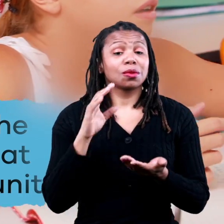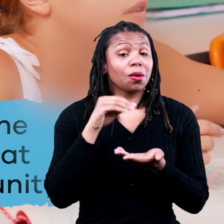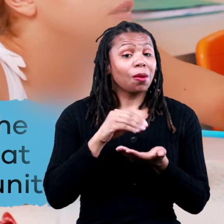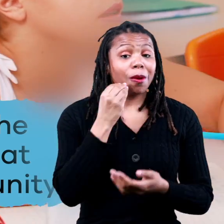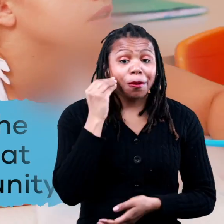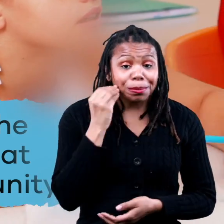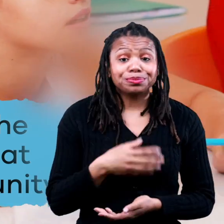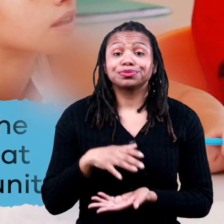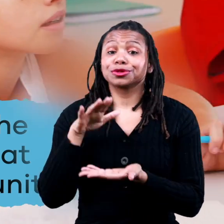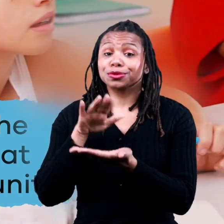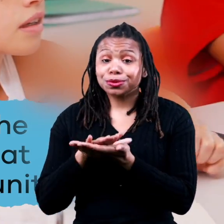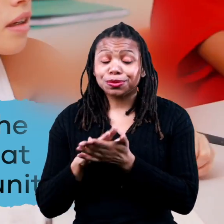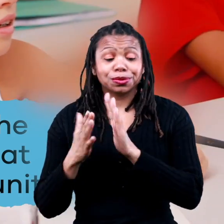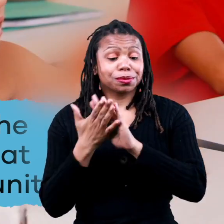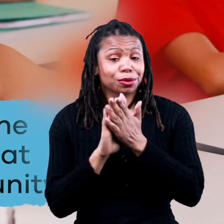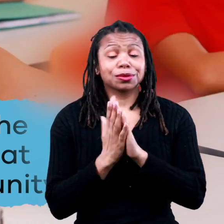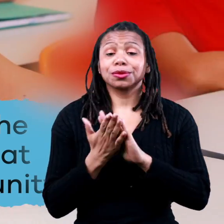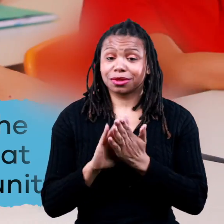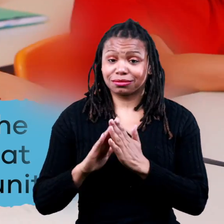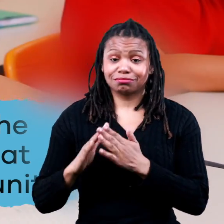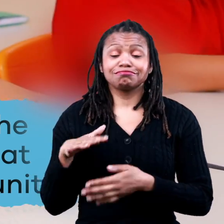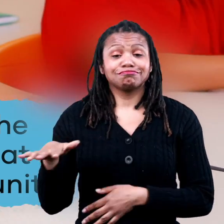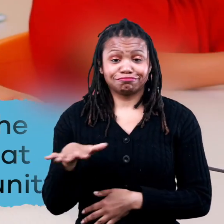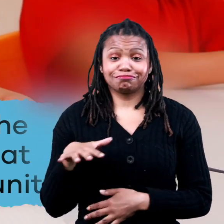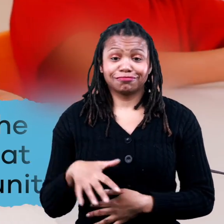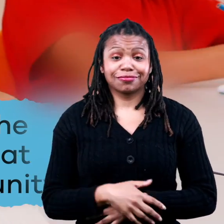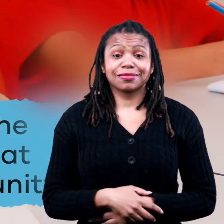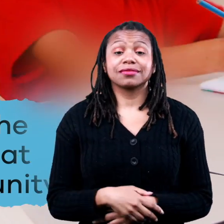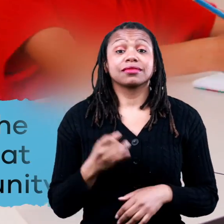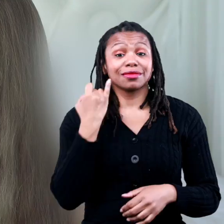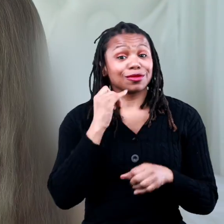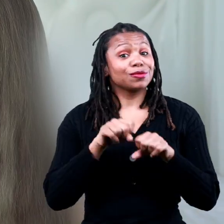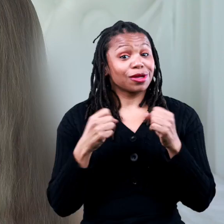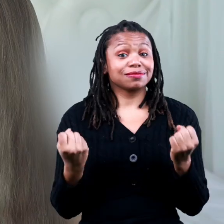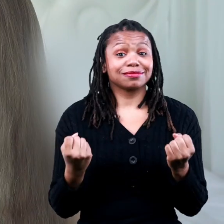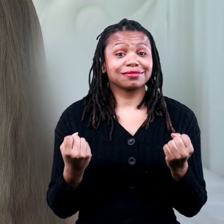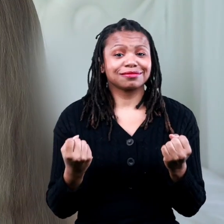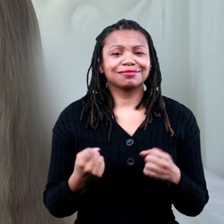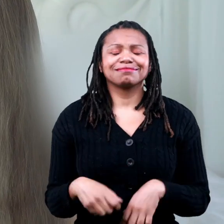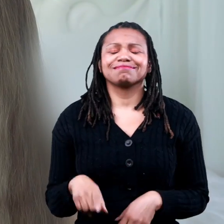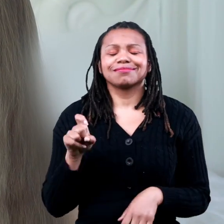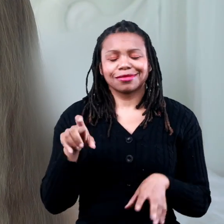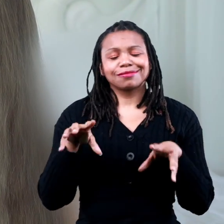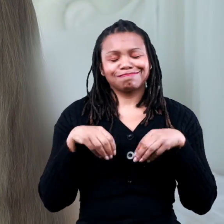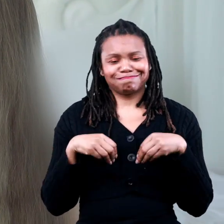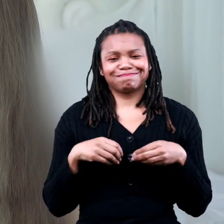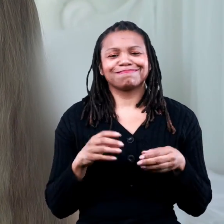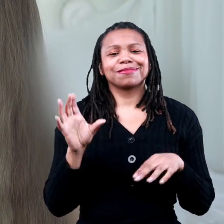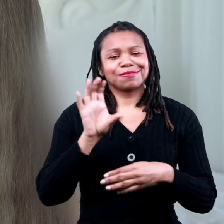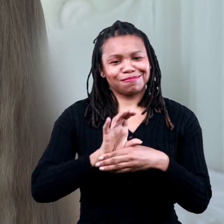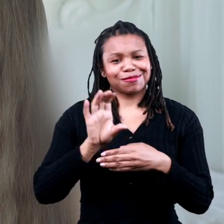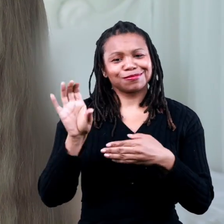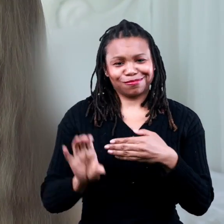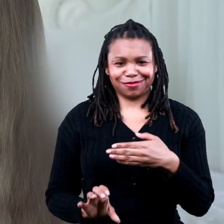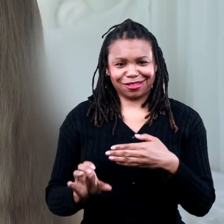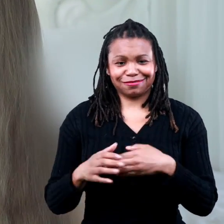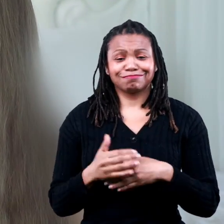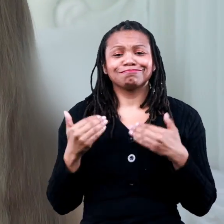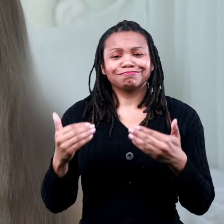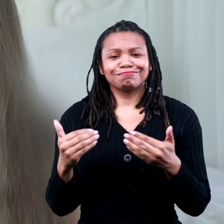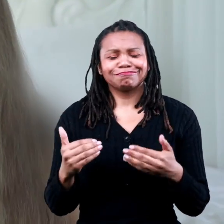laws at home, school, and in your community. And if you break them, be prepared to accept